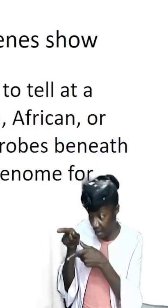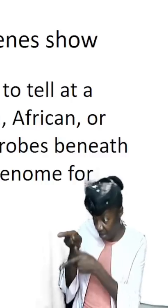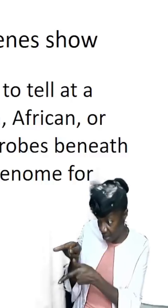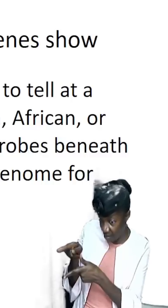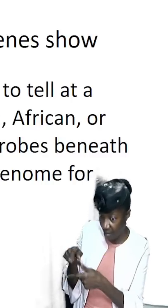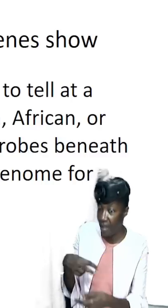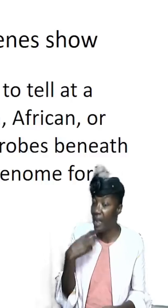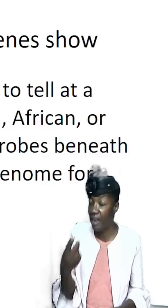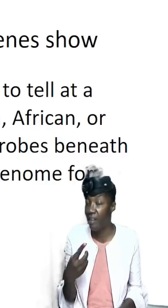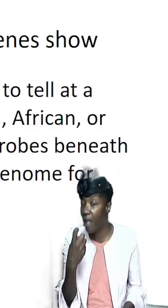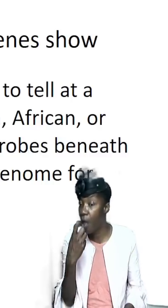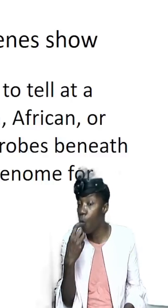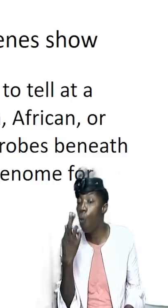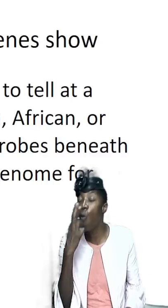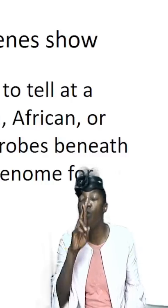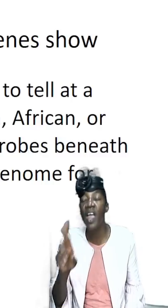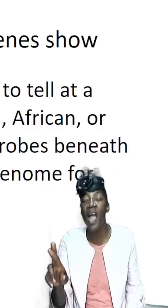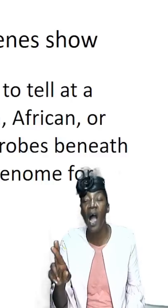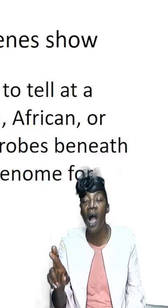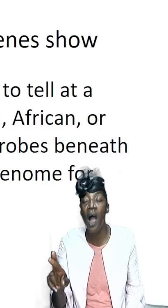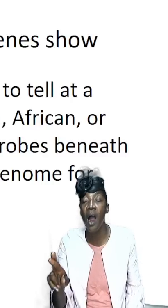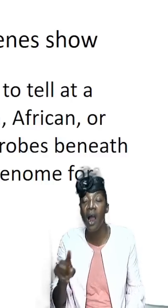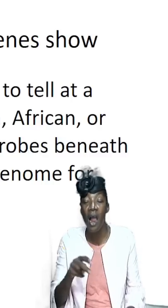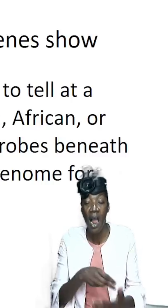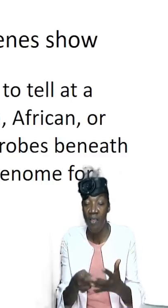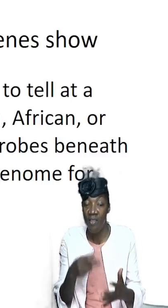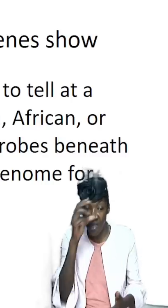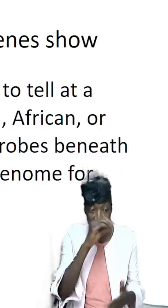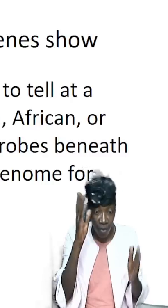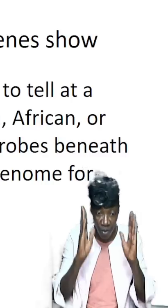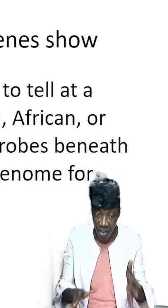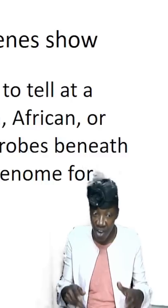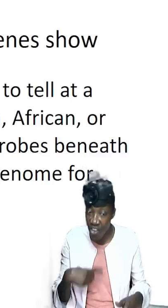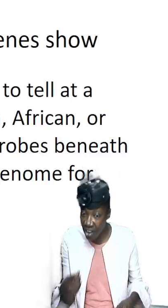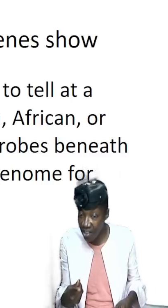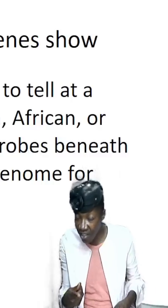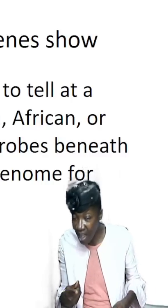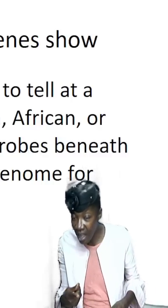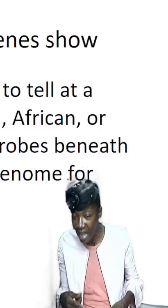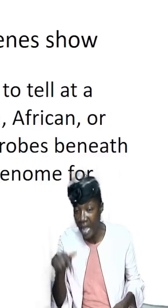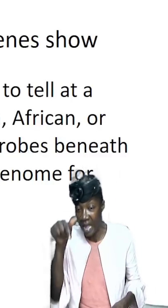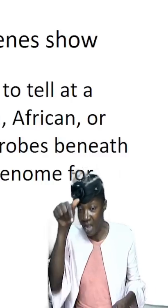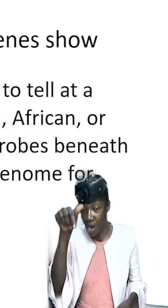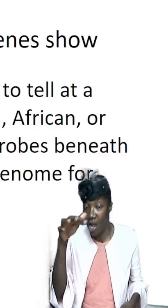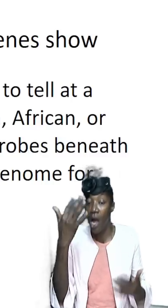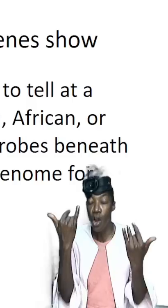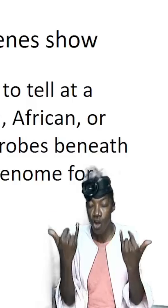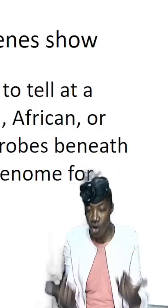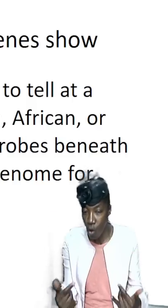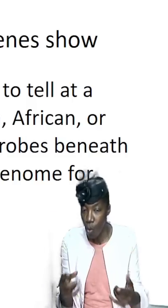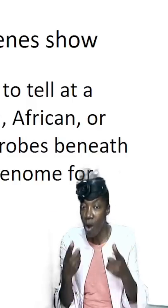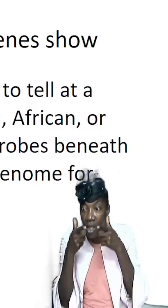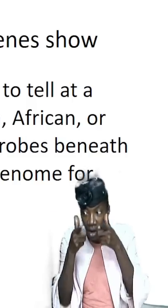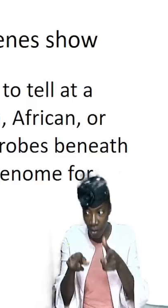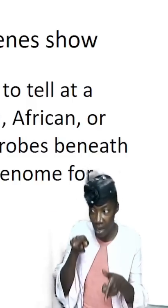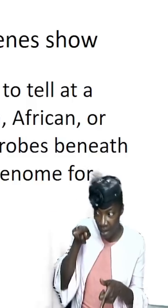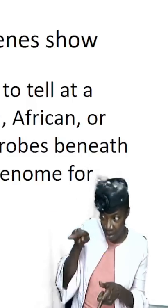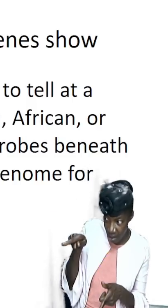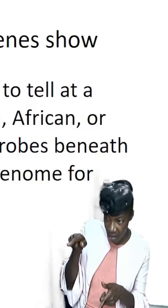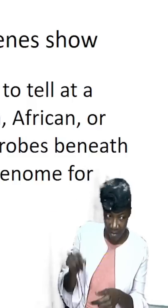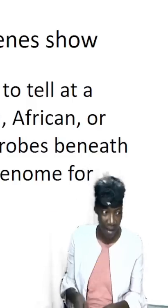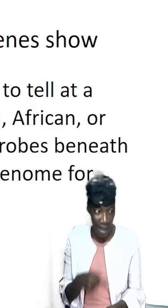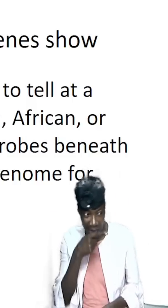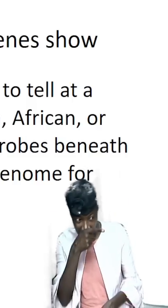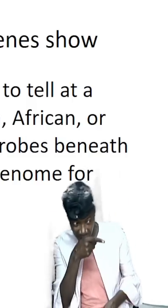what these researchers are saying now, this ease of looking at their color and saying this is a particular group of people, this